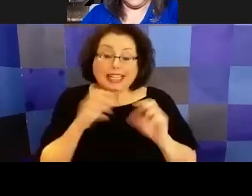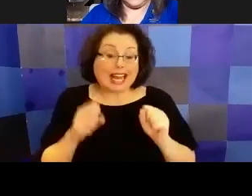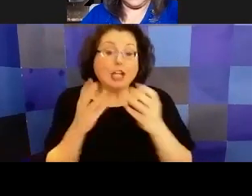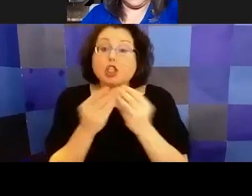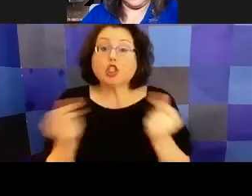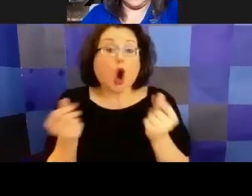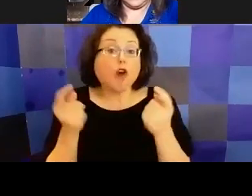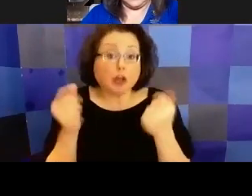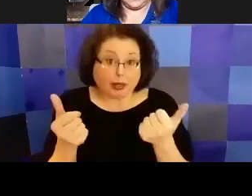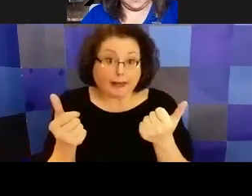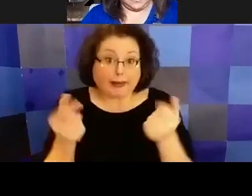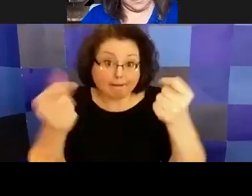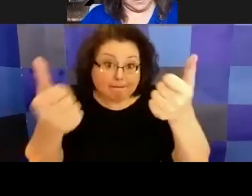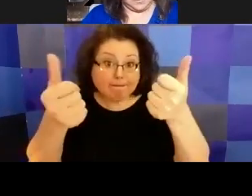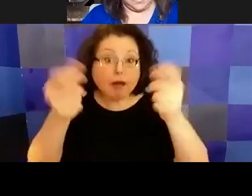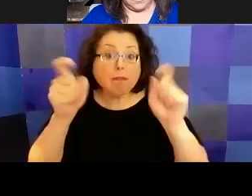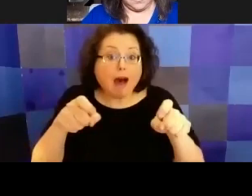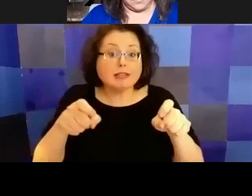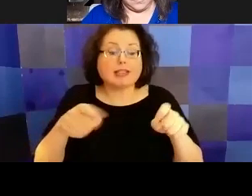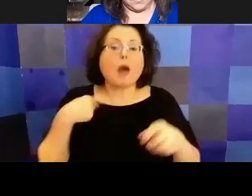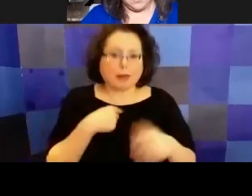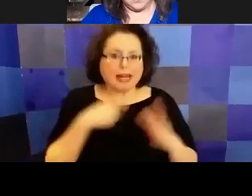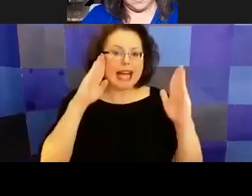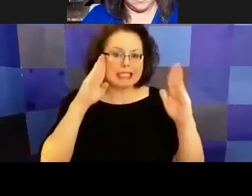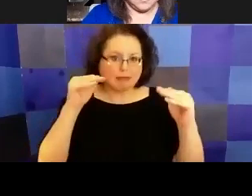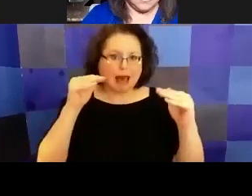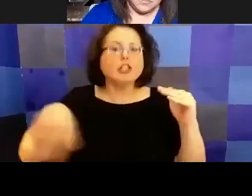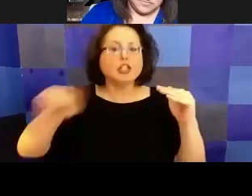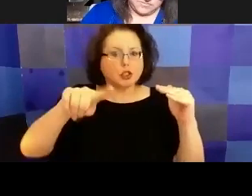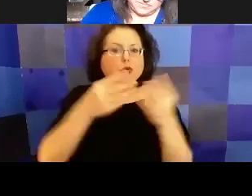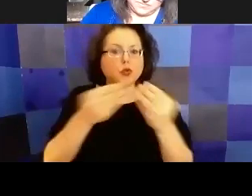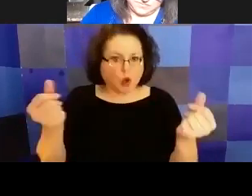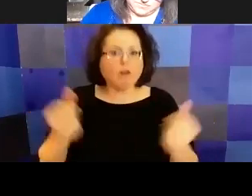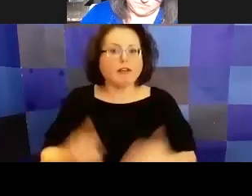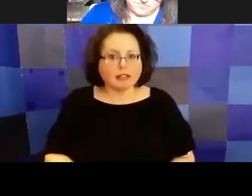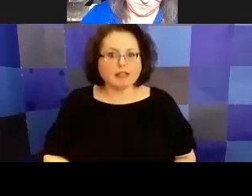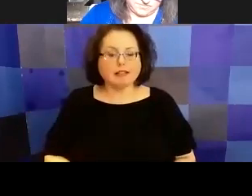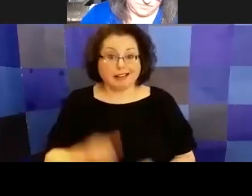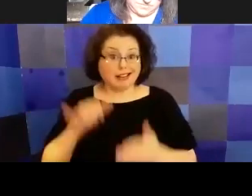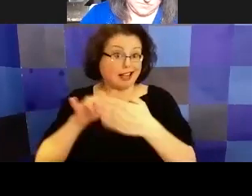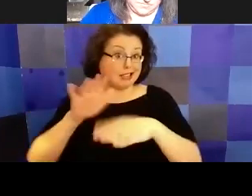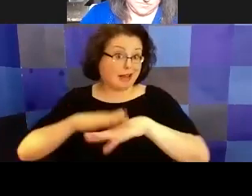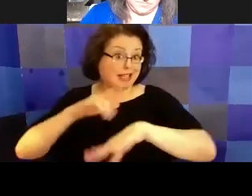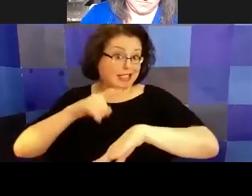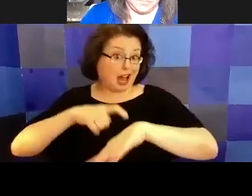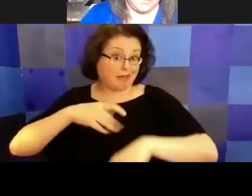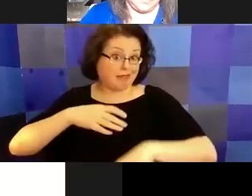urgently. And we just fully expect you to. That's my time.